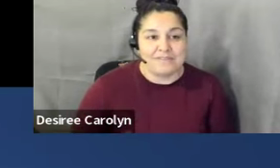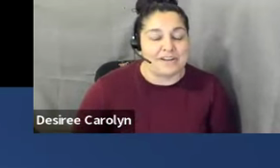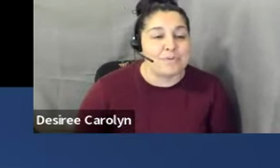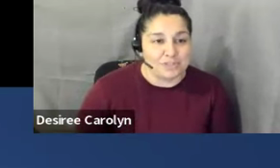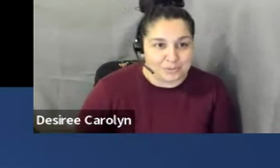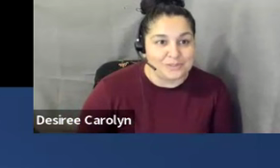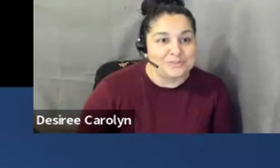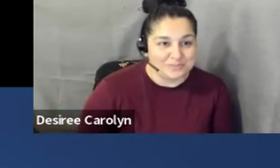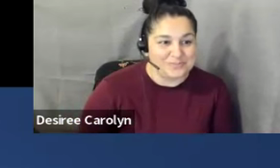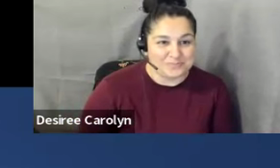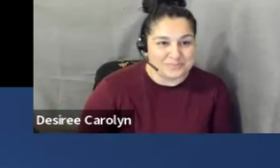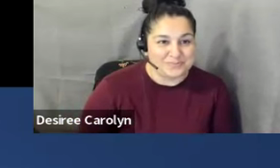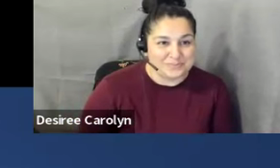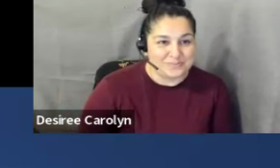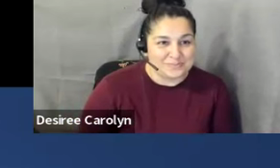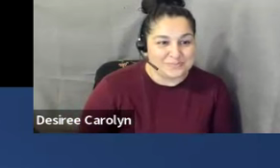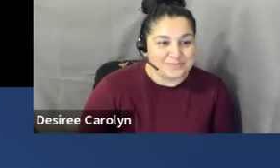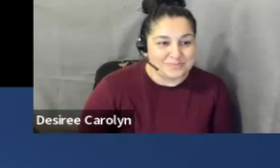We're very approachable.